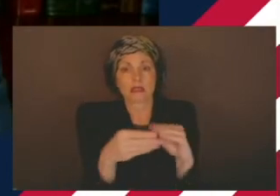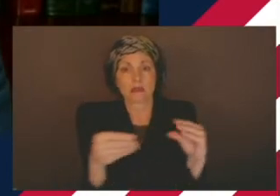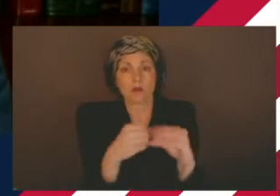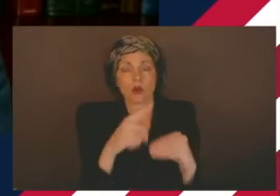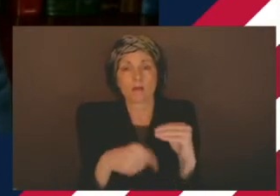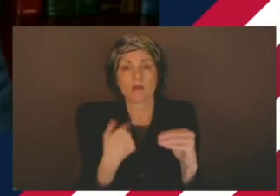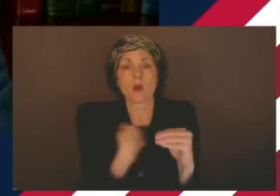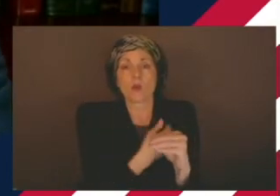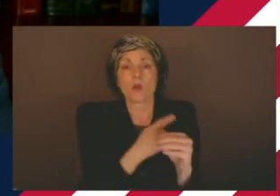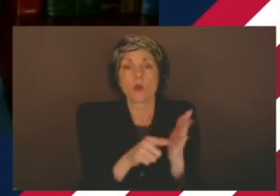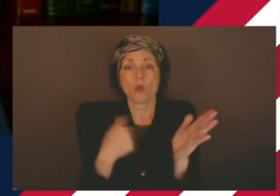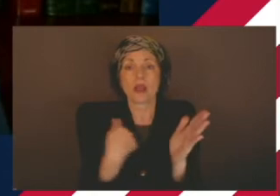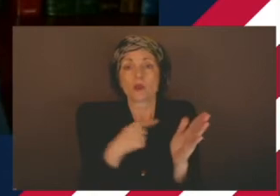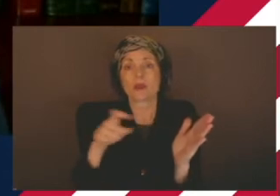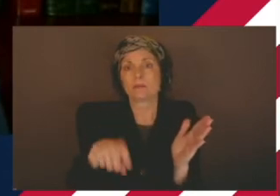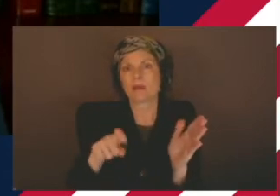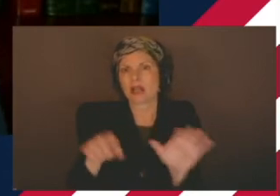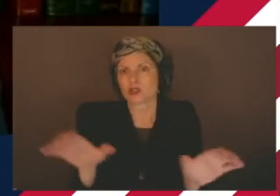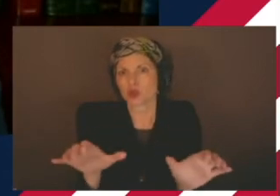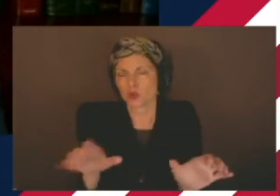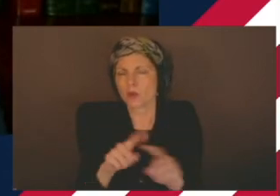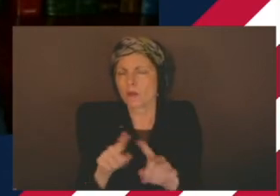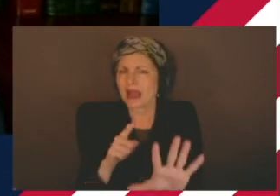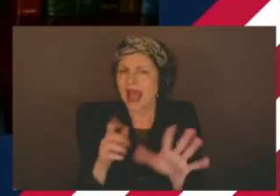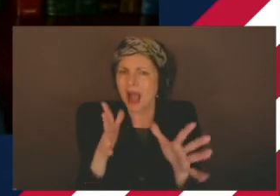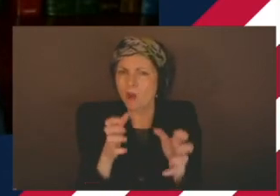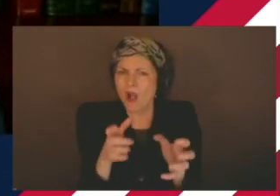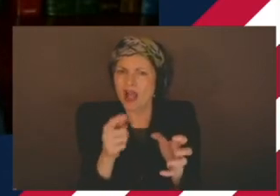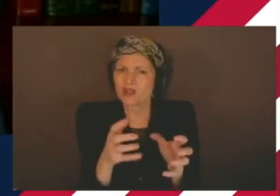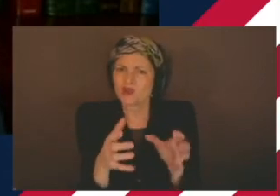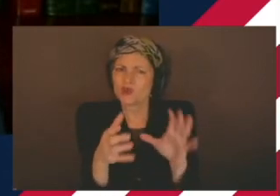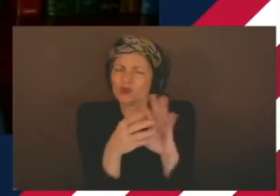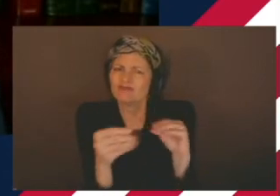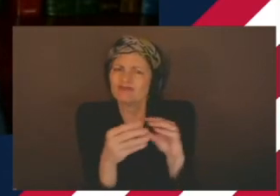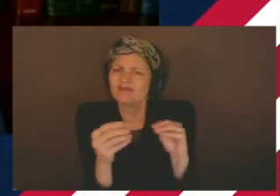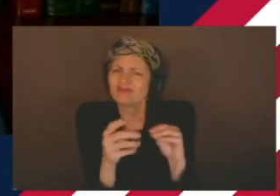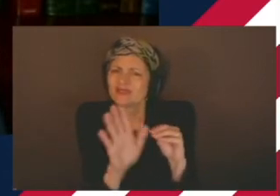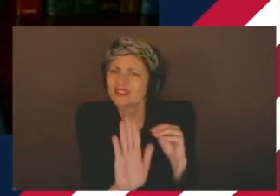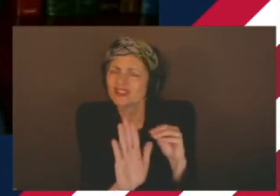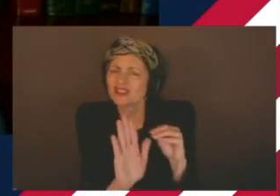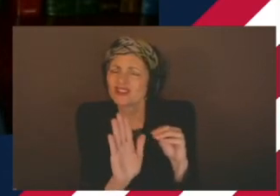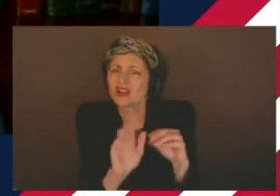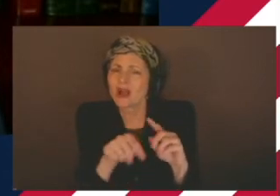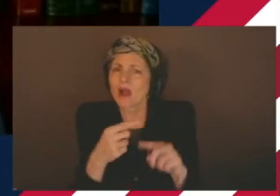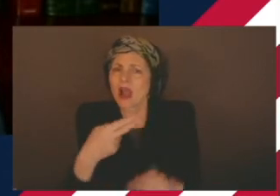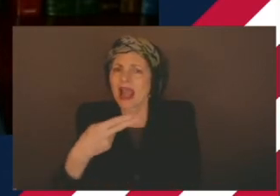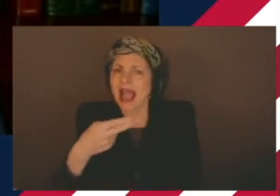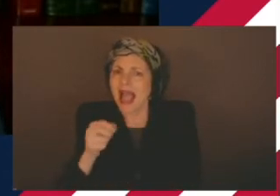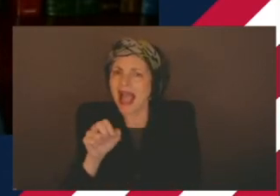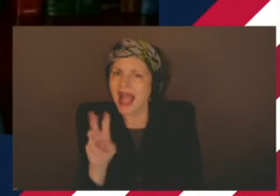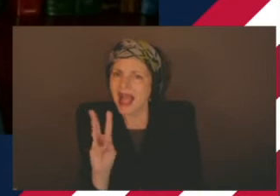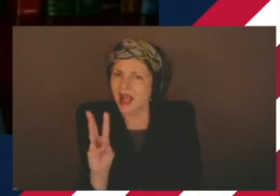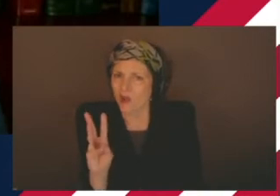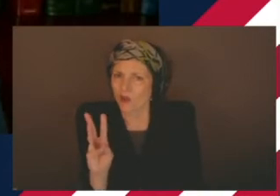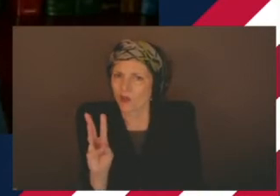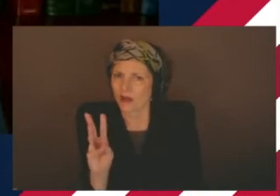the how. If you could tell us more about that journey into advocacy and the work that you've